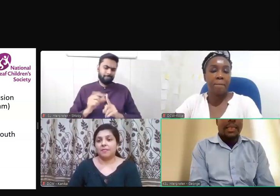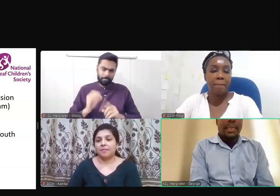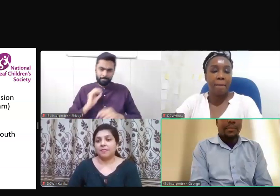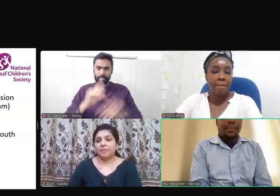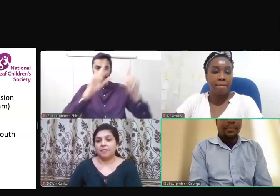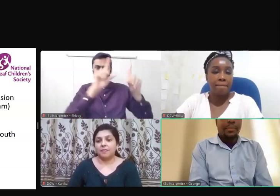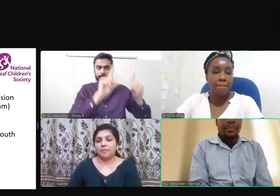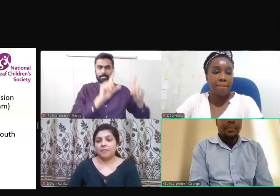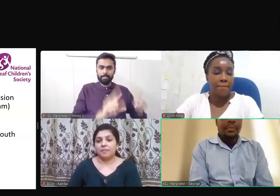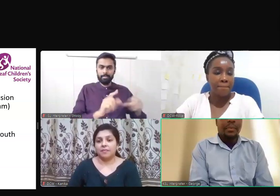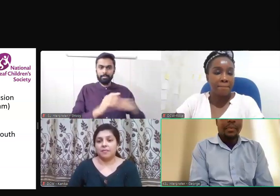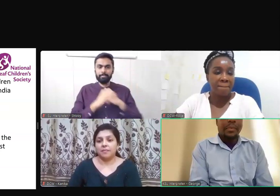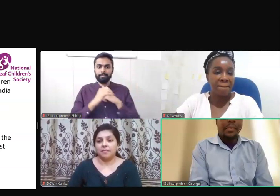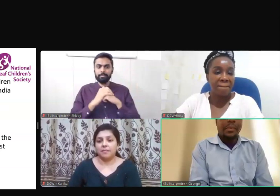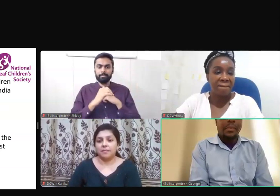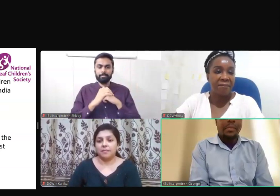please.